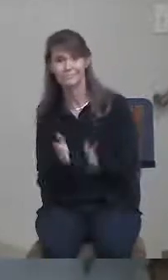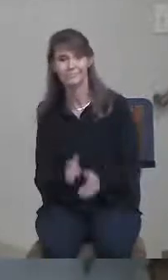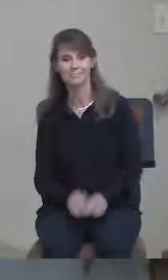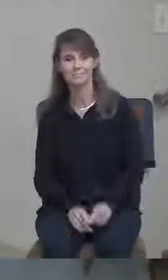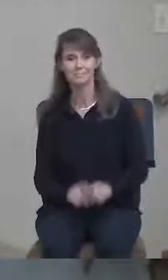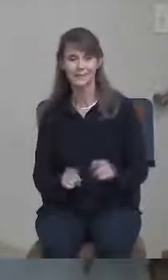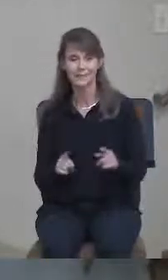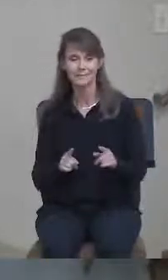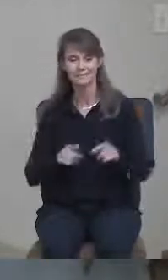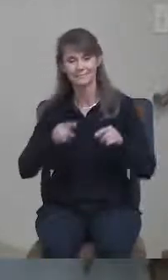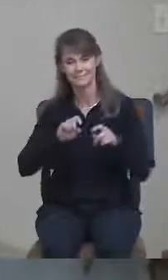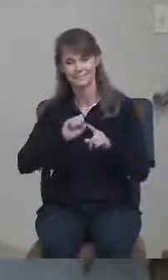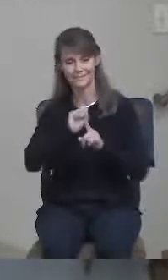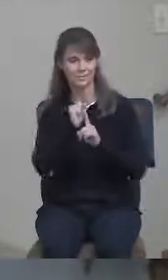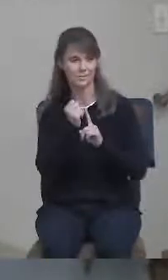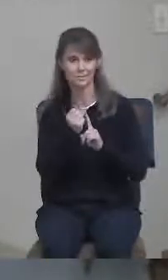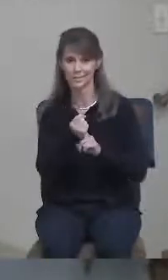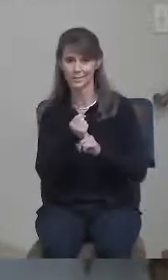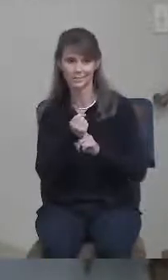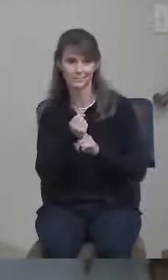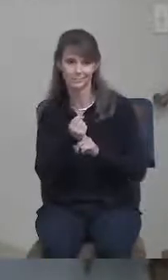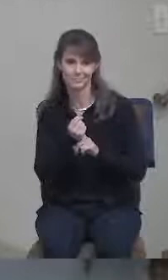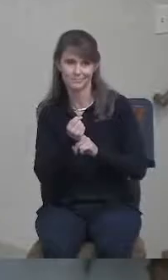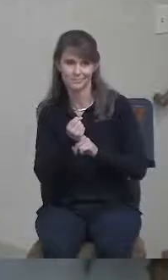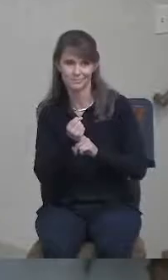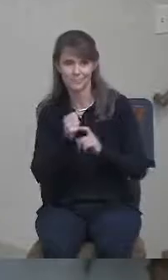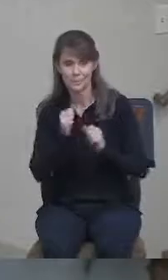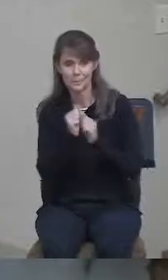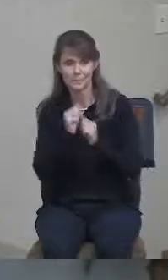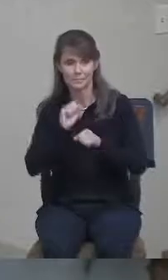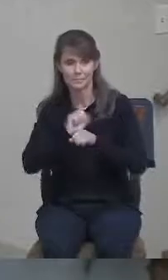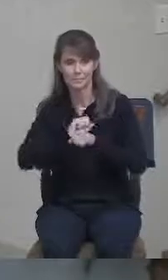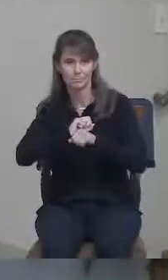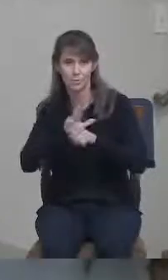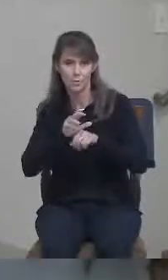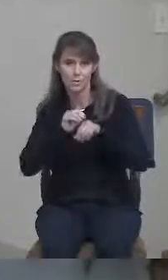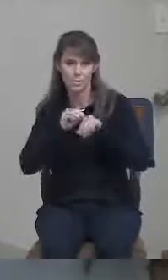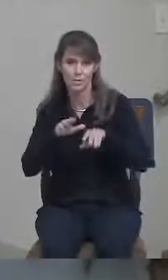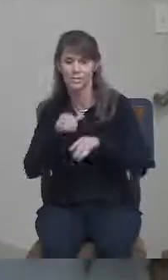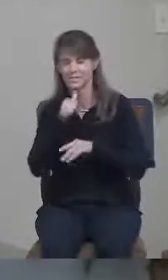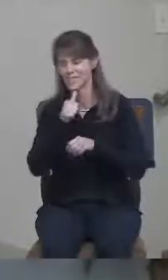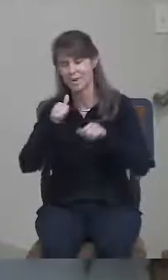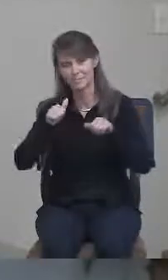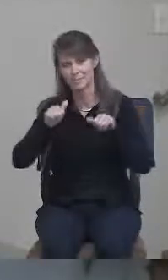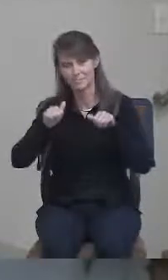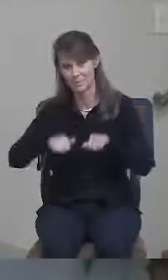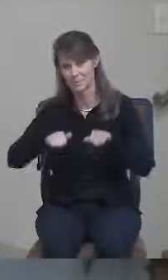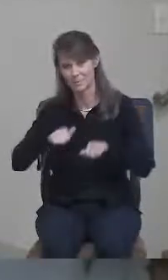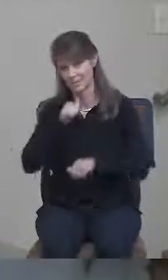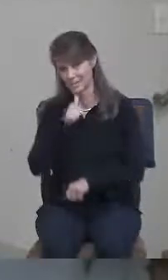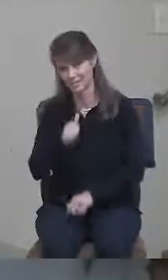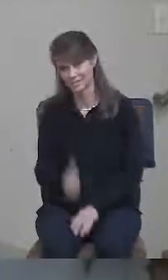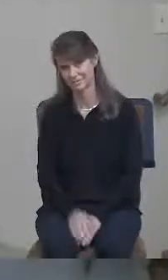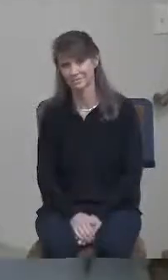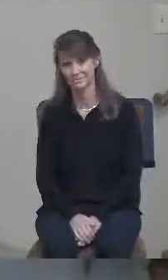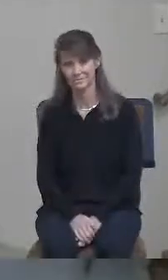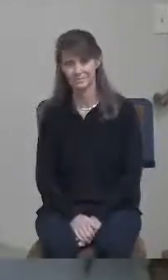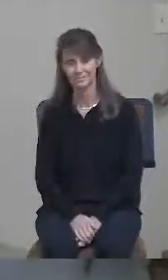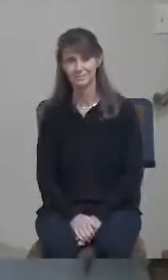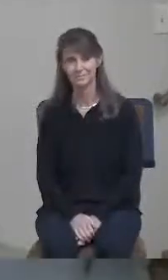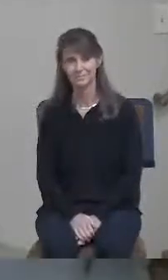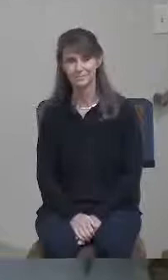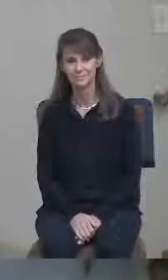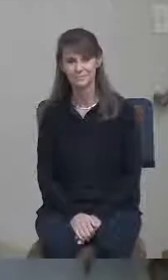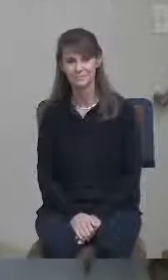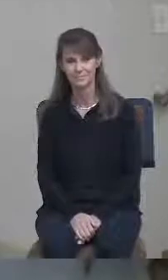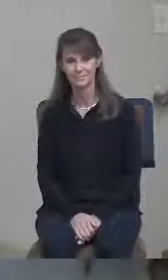course, this is not possible with this kind of presentation. The